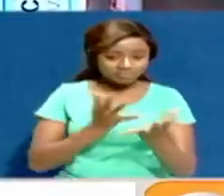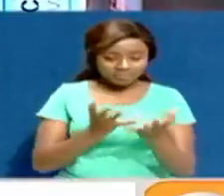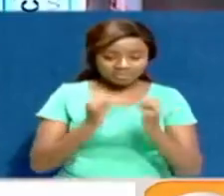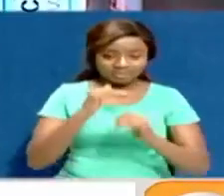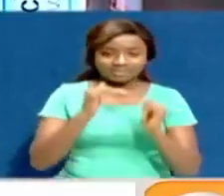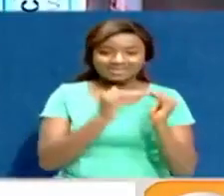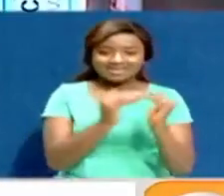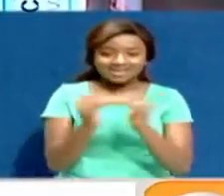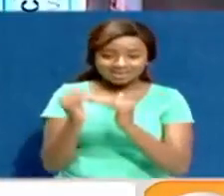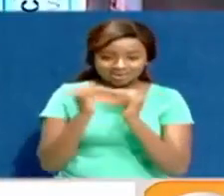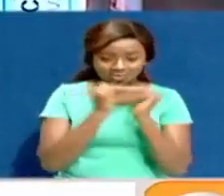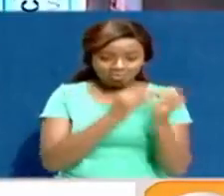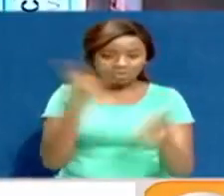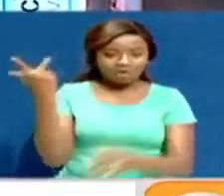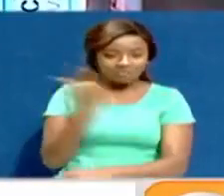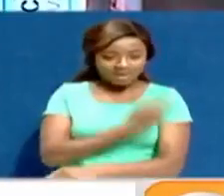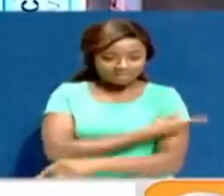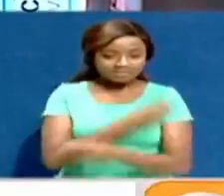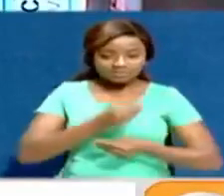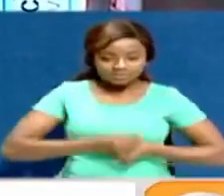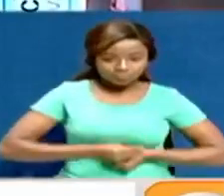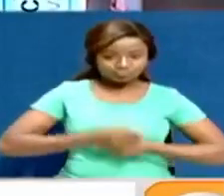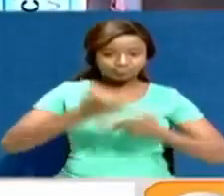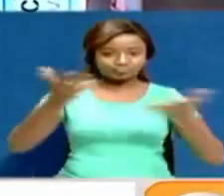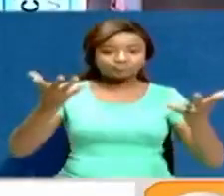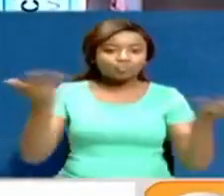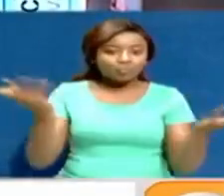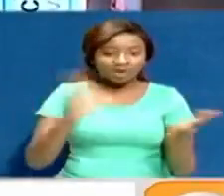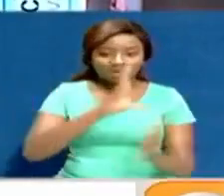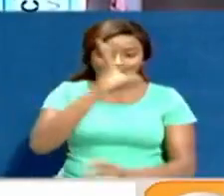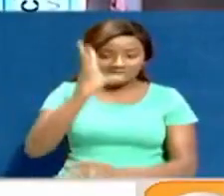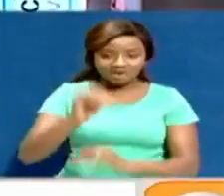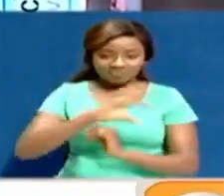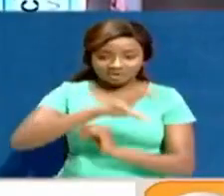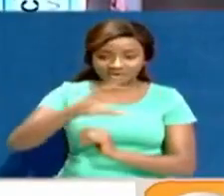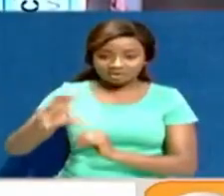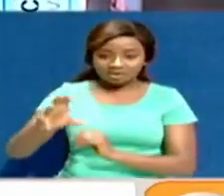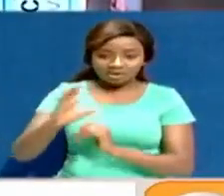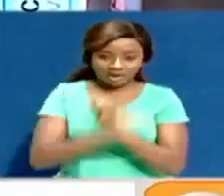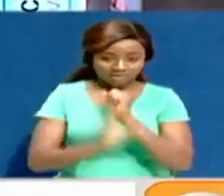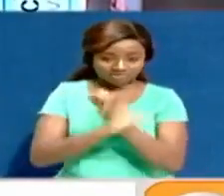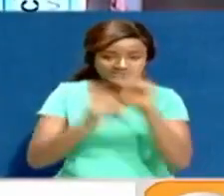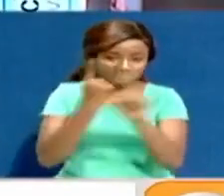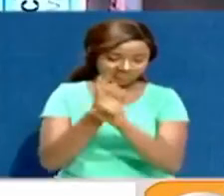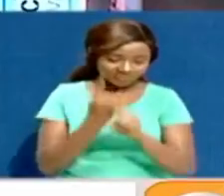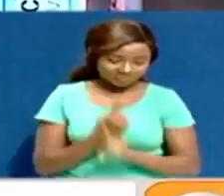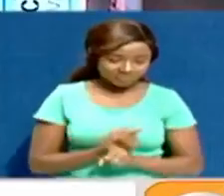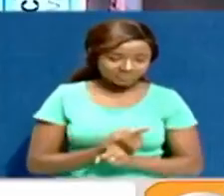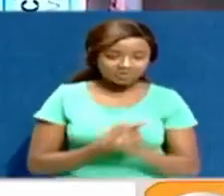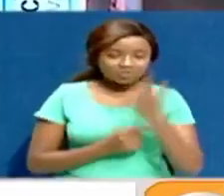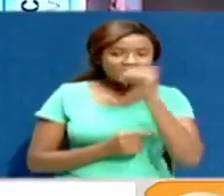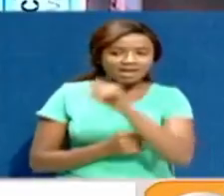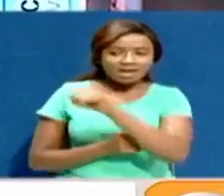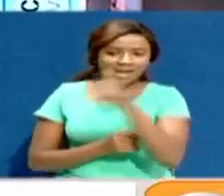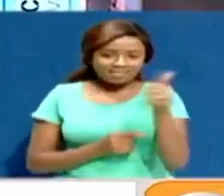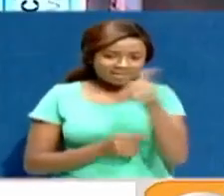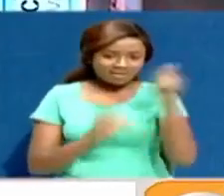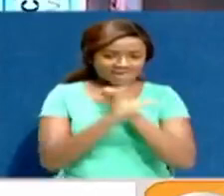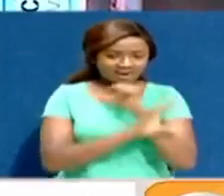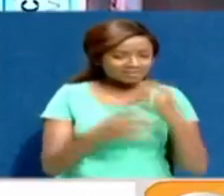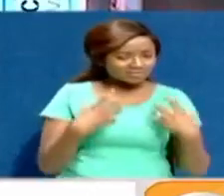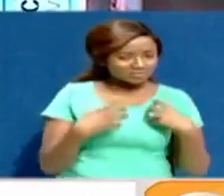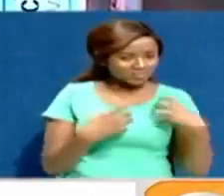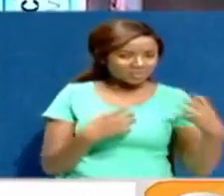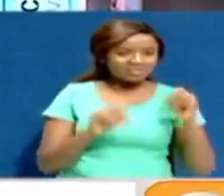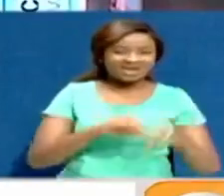equity, especially with African countries not being able to secure vaccines as fast as other richer countries who are